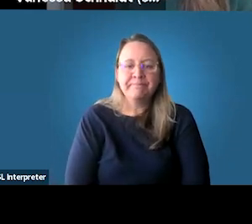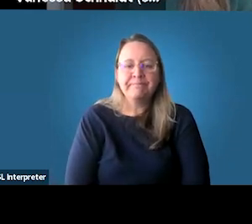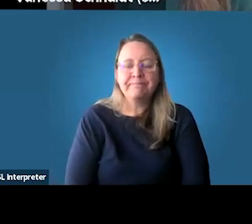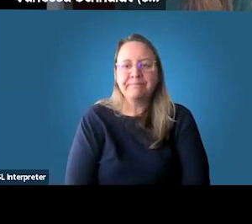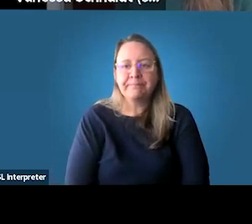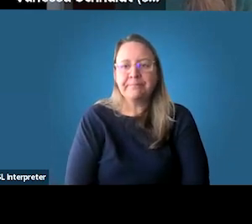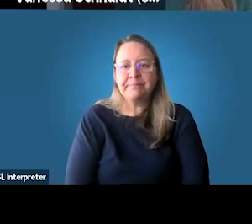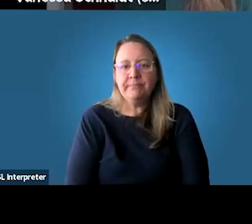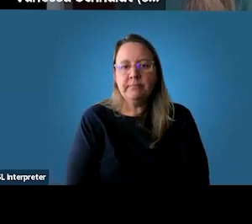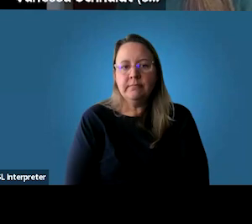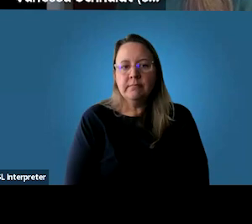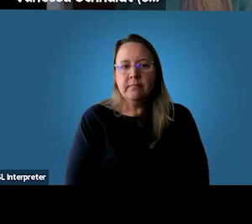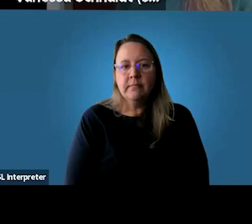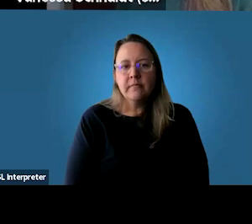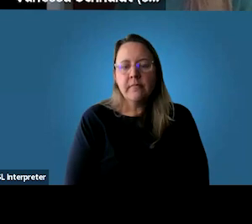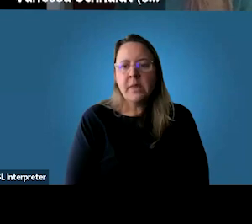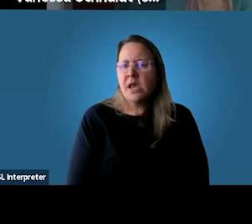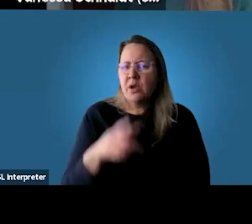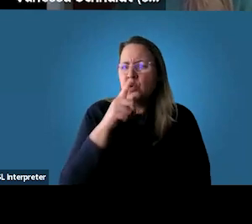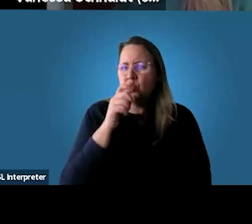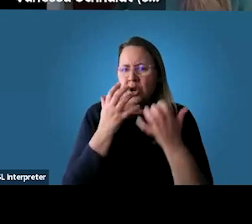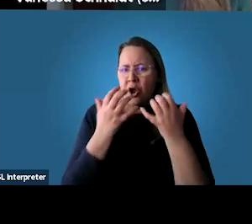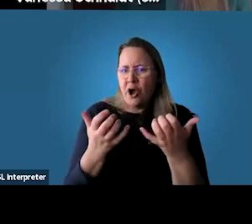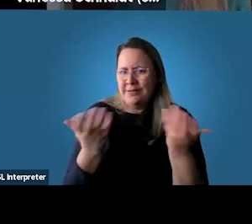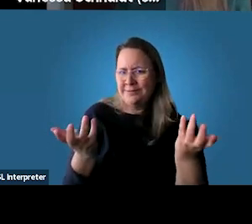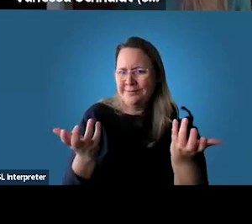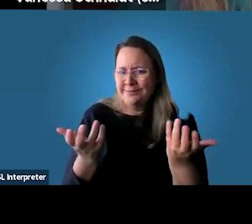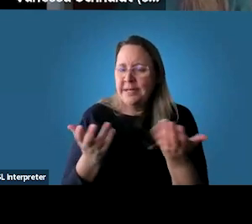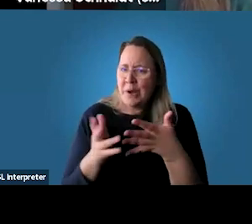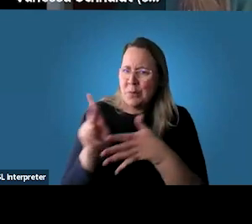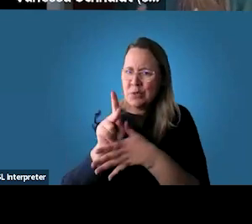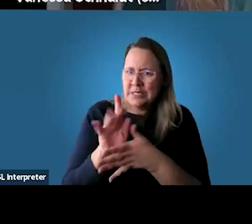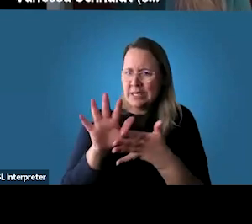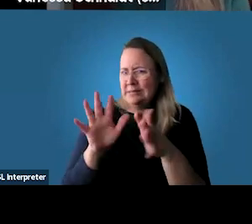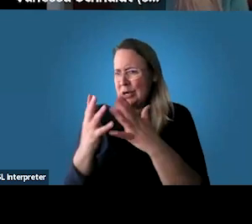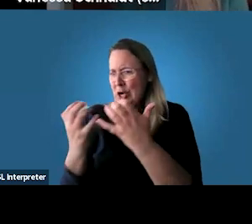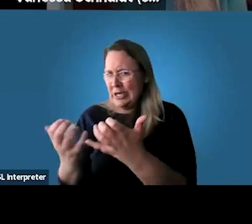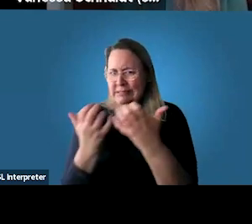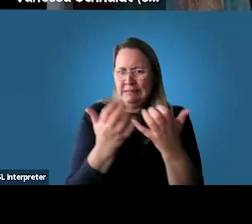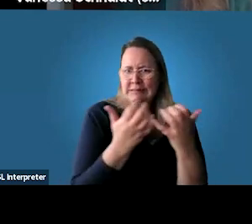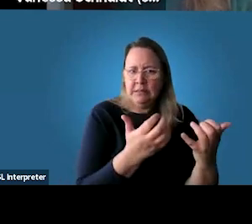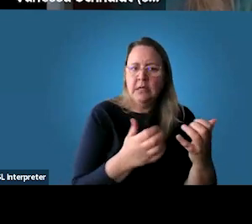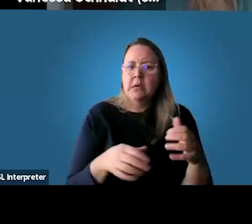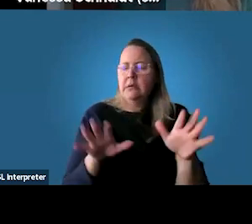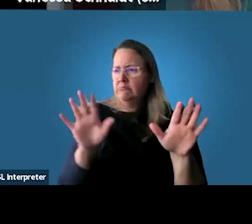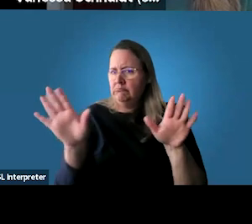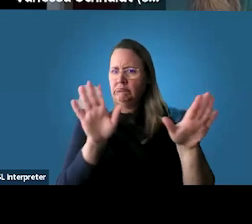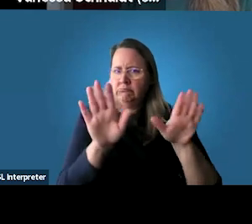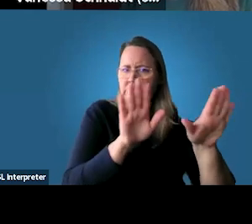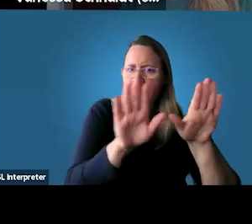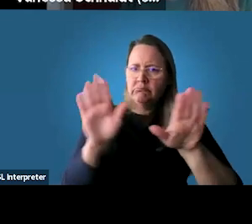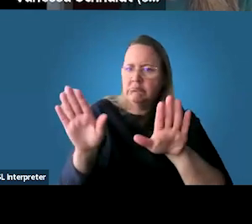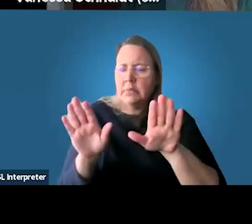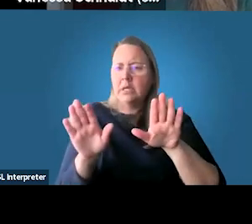Next, be clear about who are your audiences. Prioritize them. Develop personas for them. For many of you, this